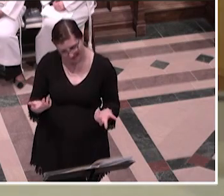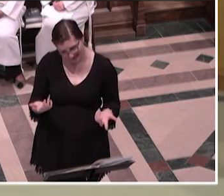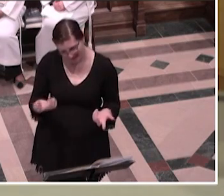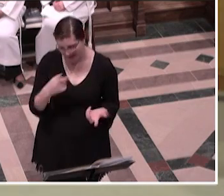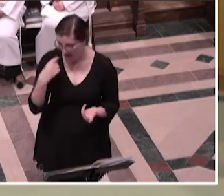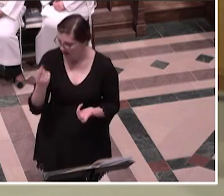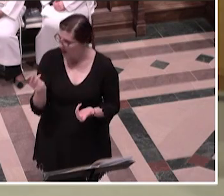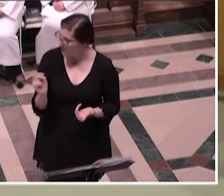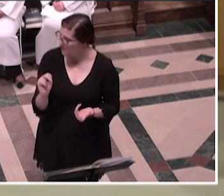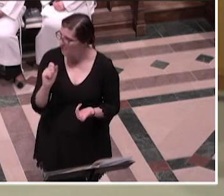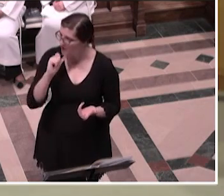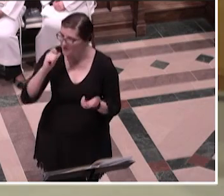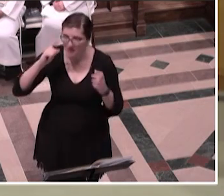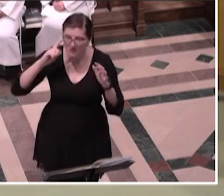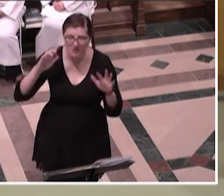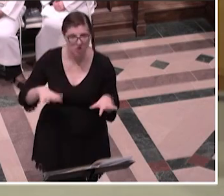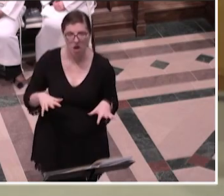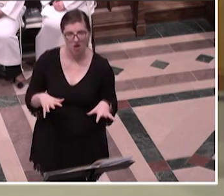be astonished.